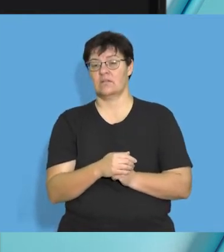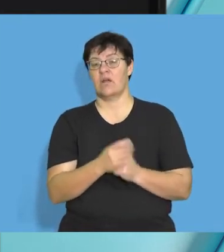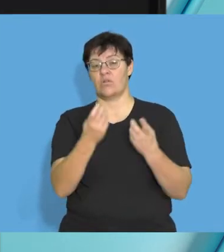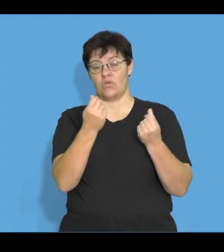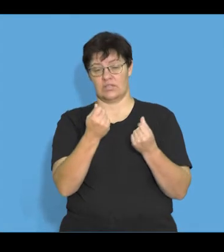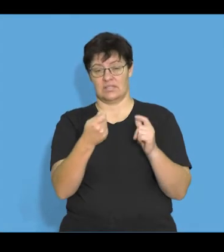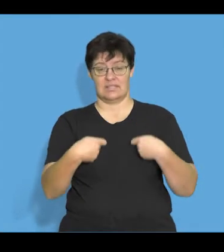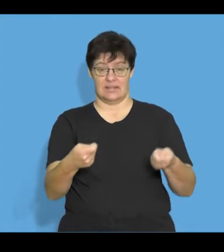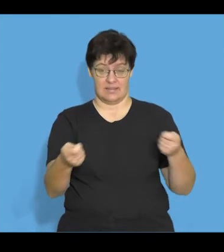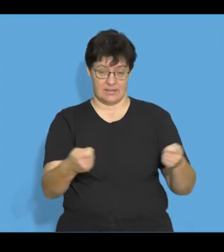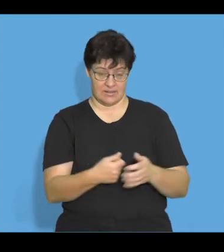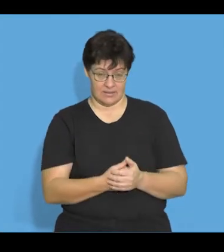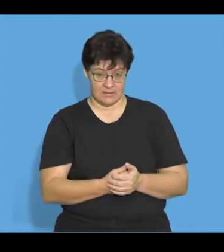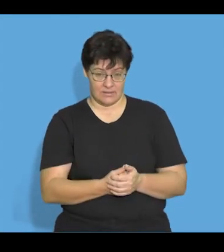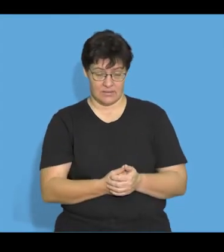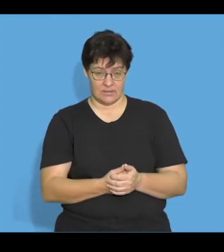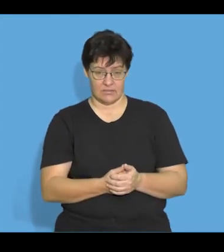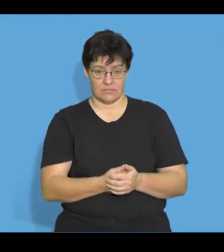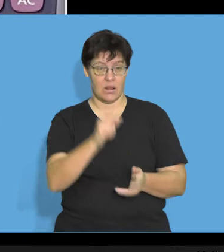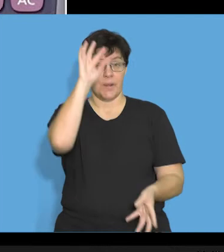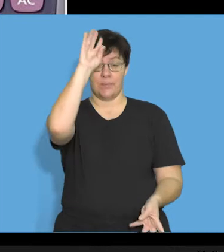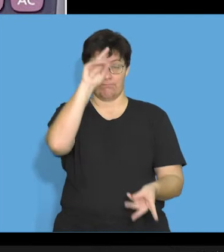of sales. This added together